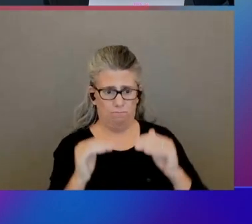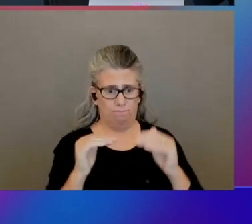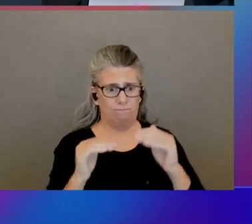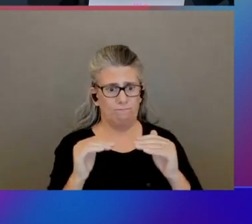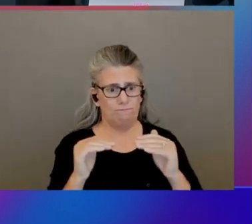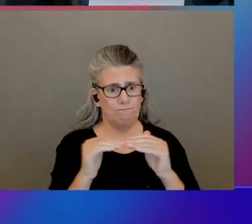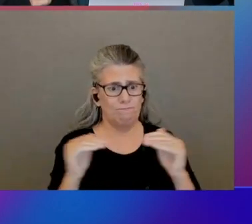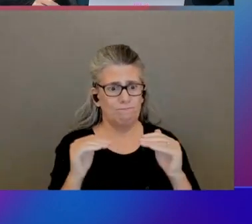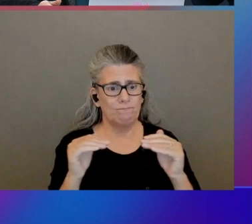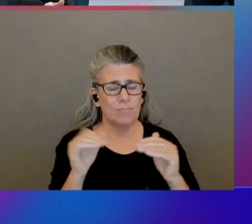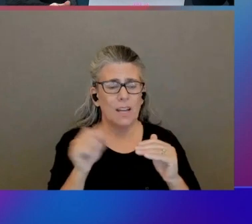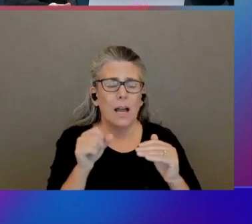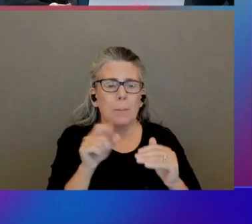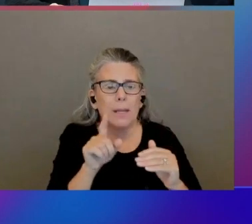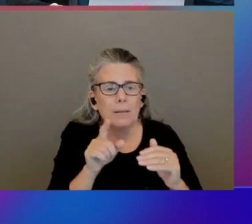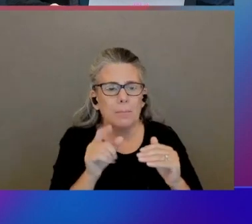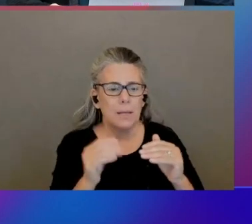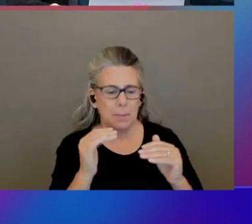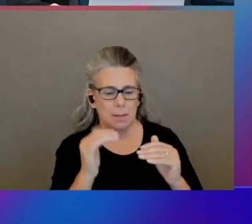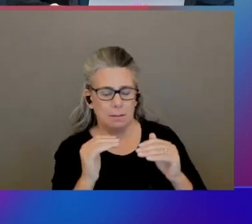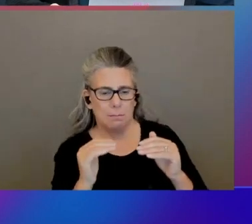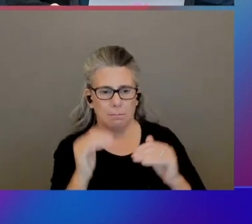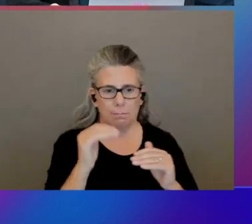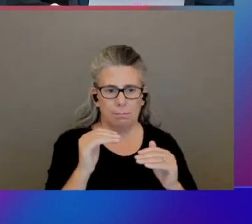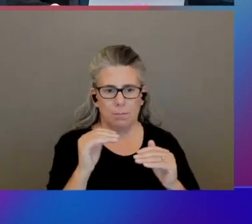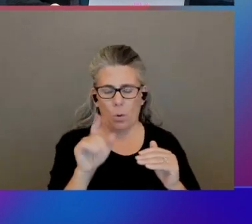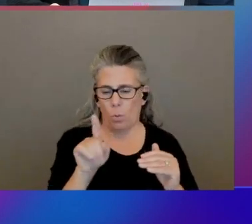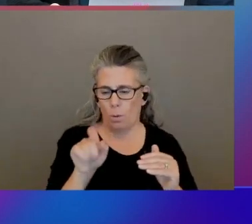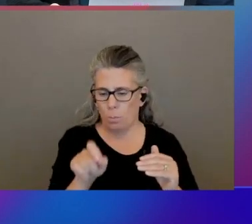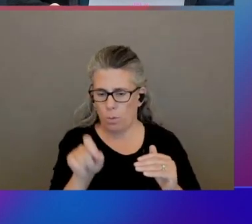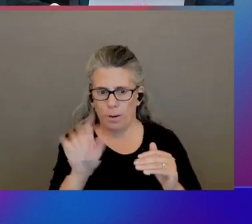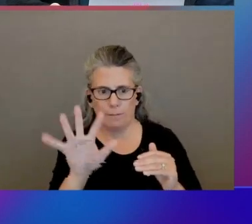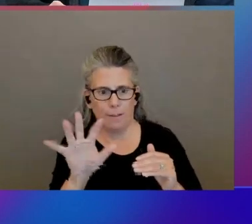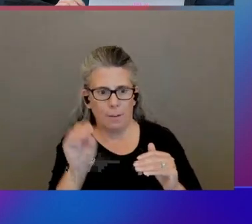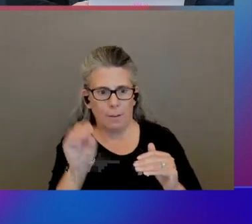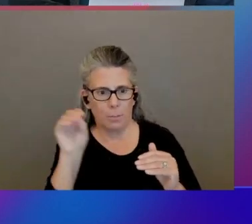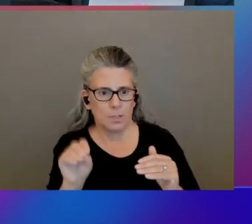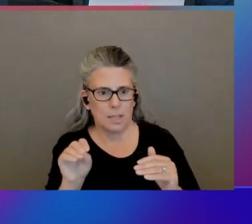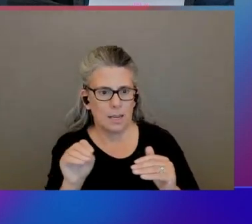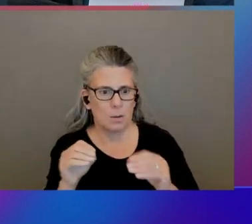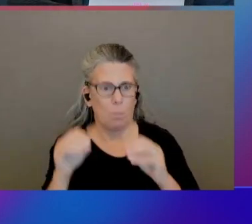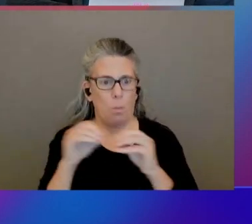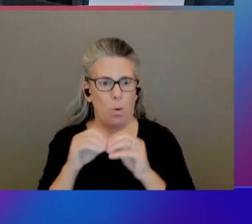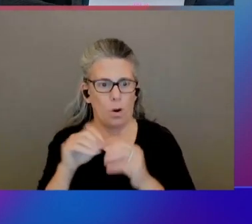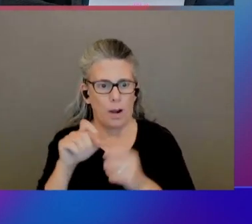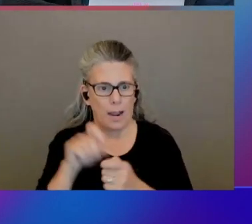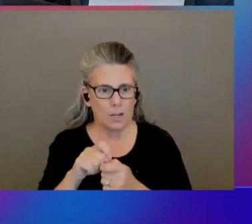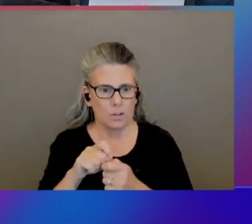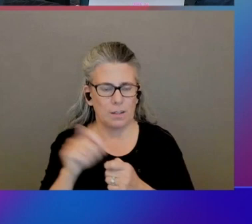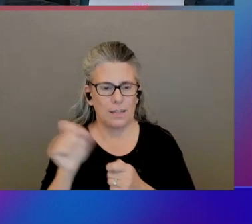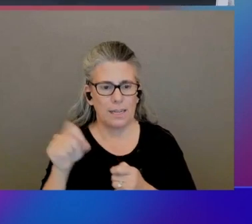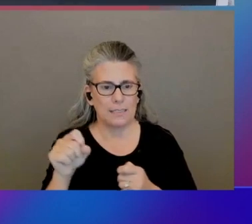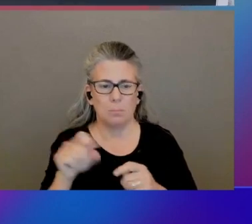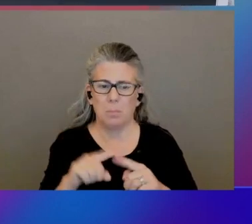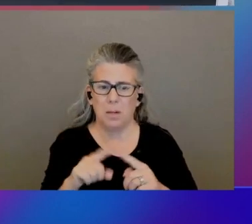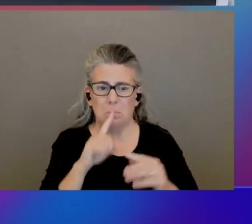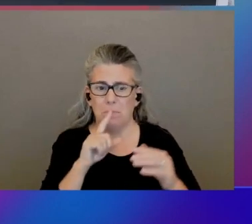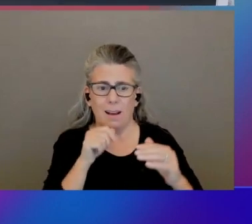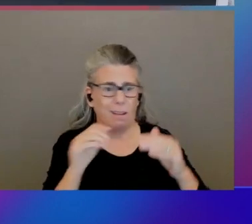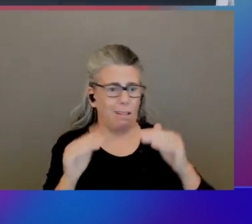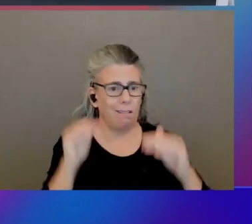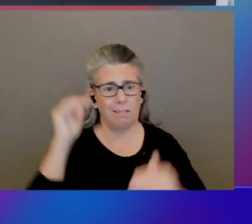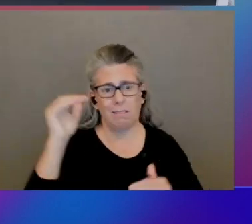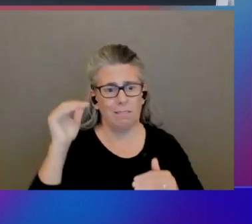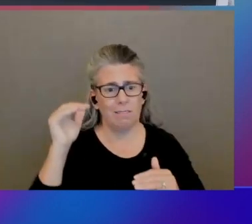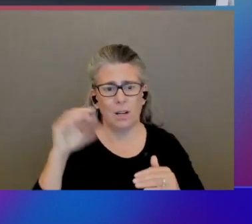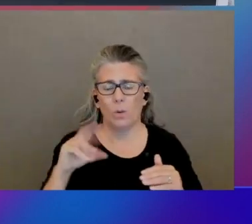of accuracy? The fine-tuning part is the one that takes most of the time. Yeah. Exactly. But it's more than sufficient for a staging